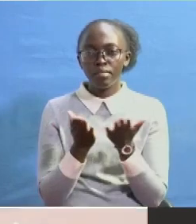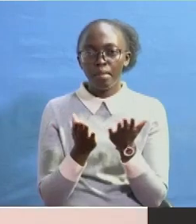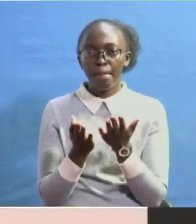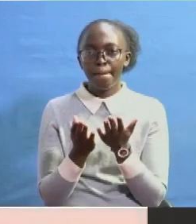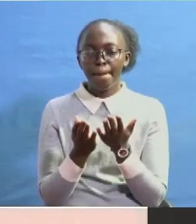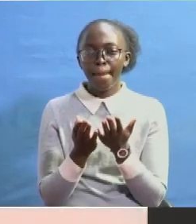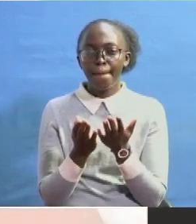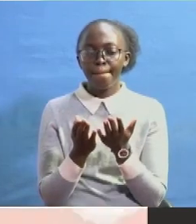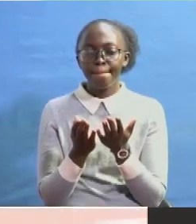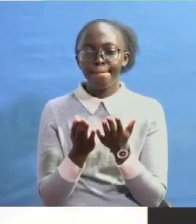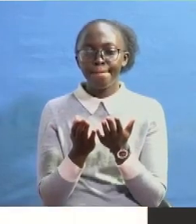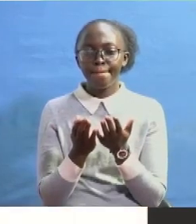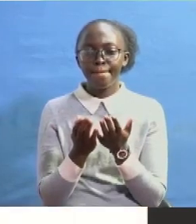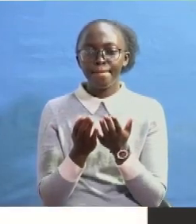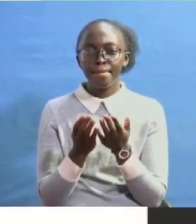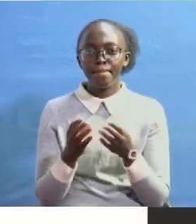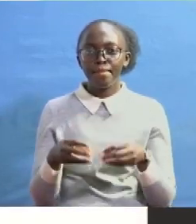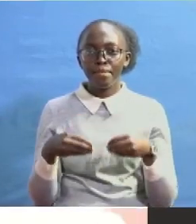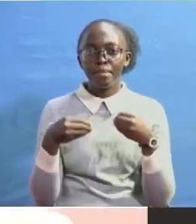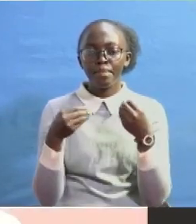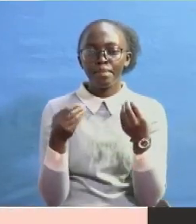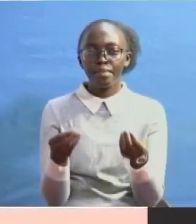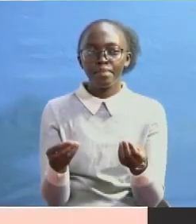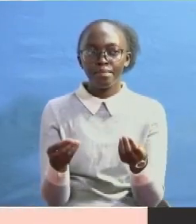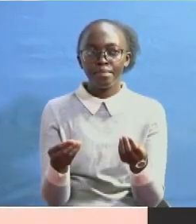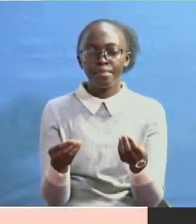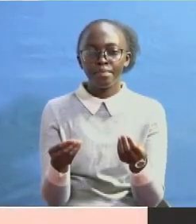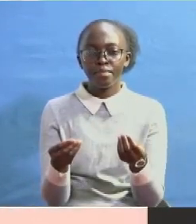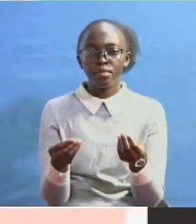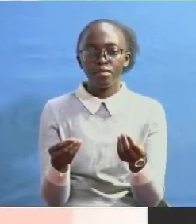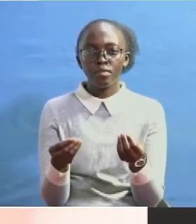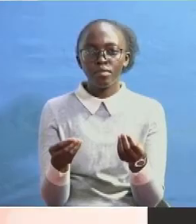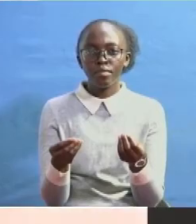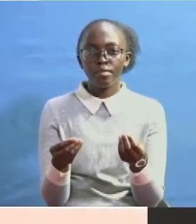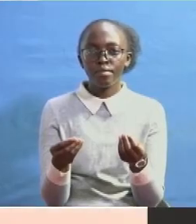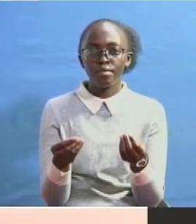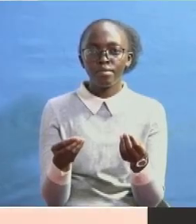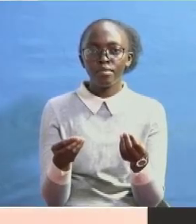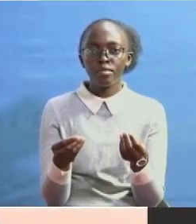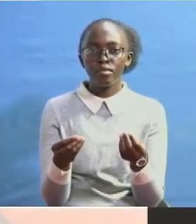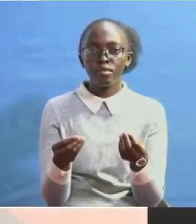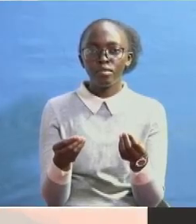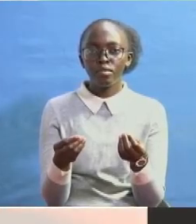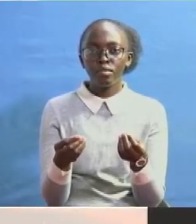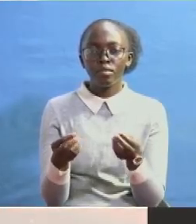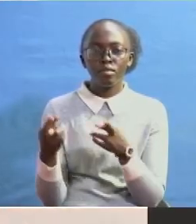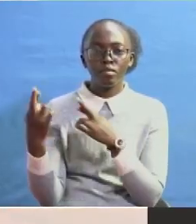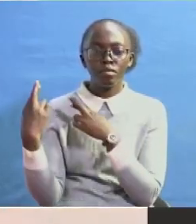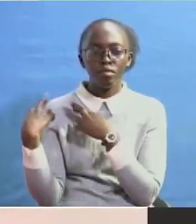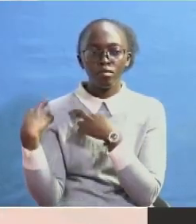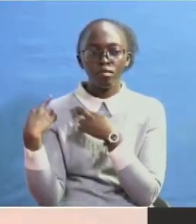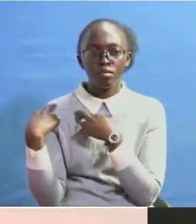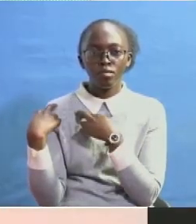give prominence to this very noble campaign of revitalization and re-energization of our